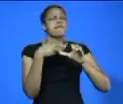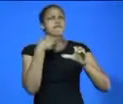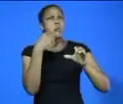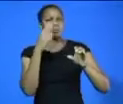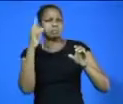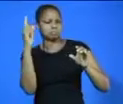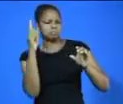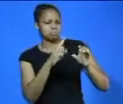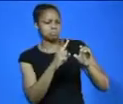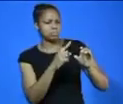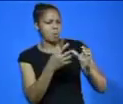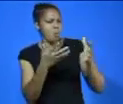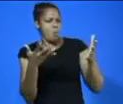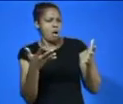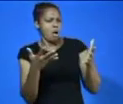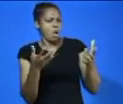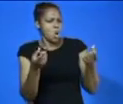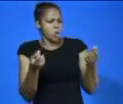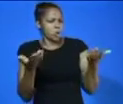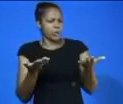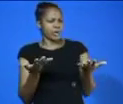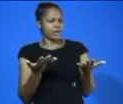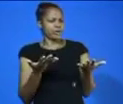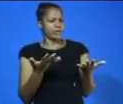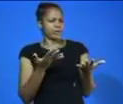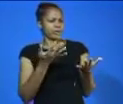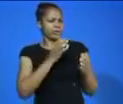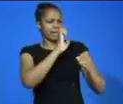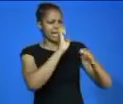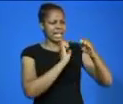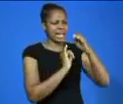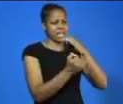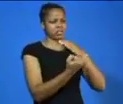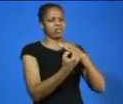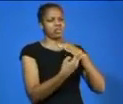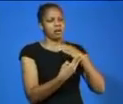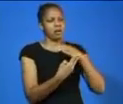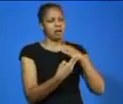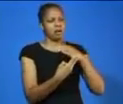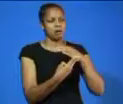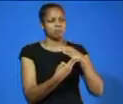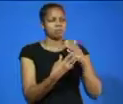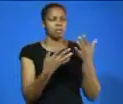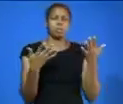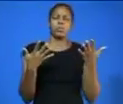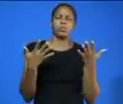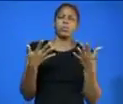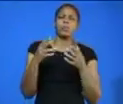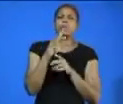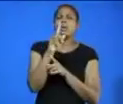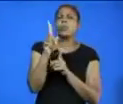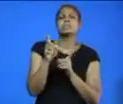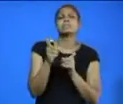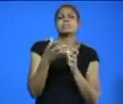thou here? Elijah, what a question.